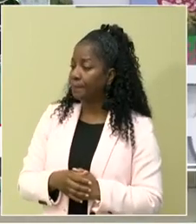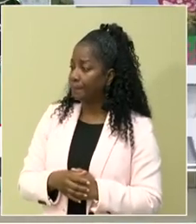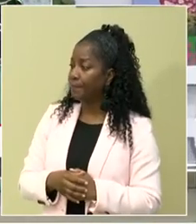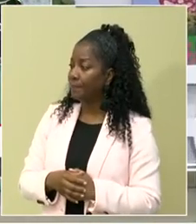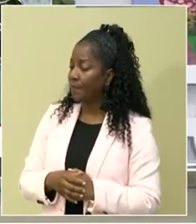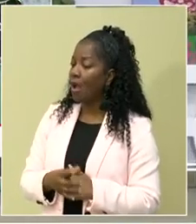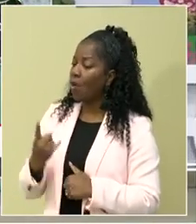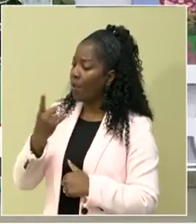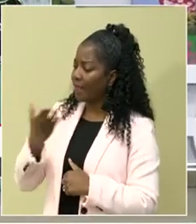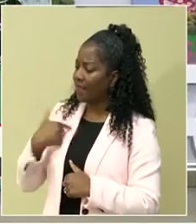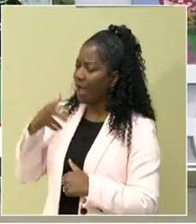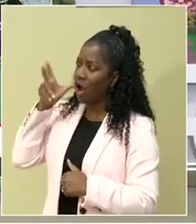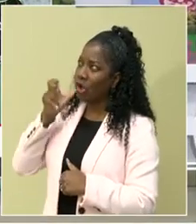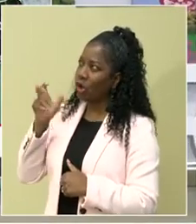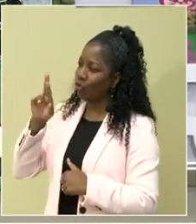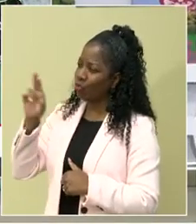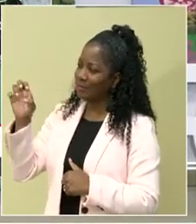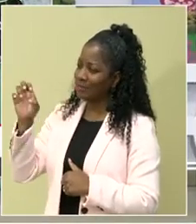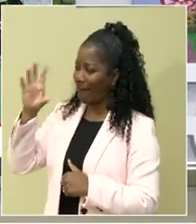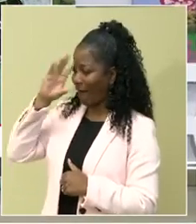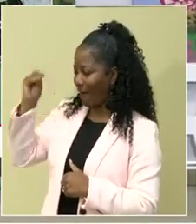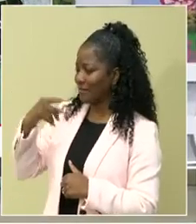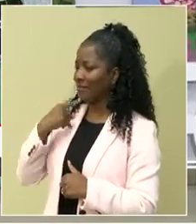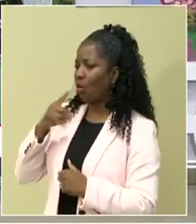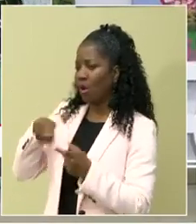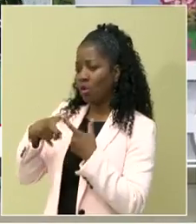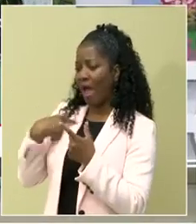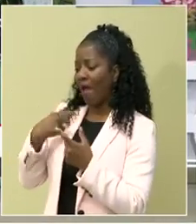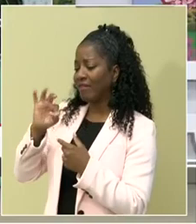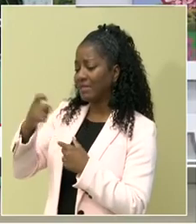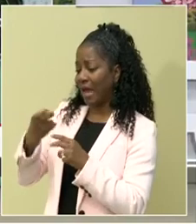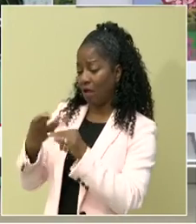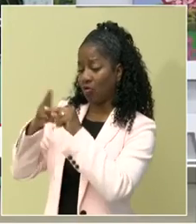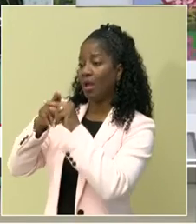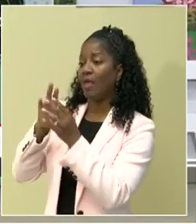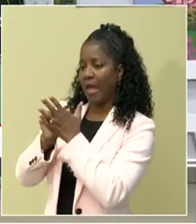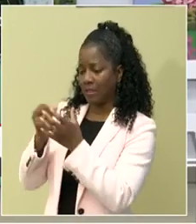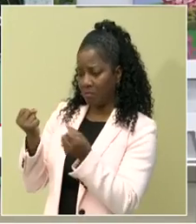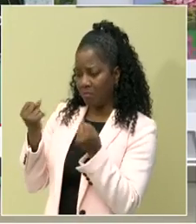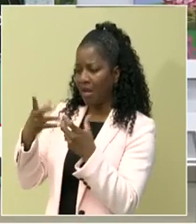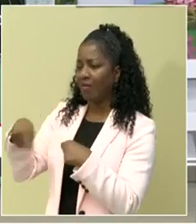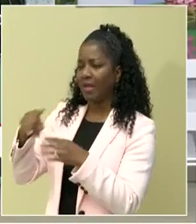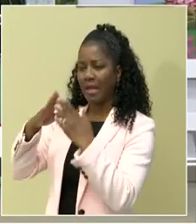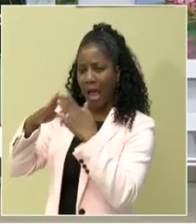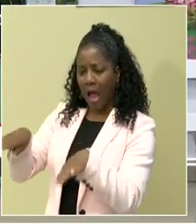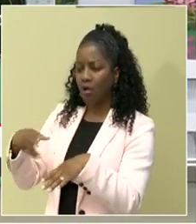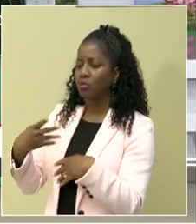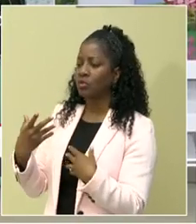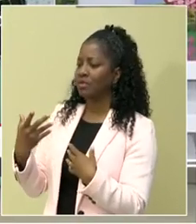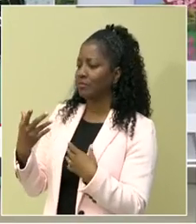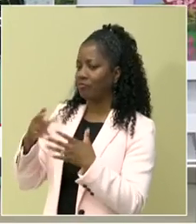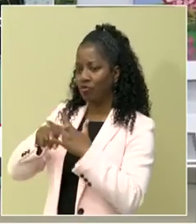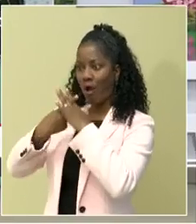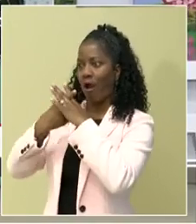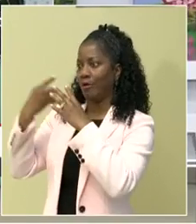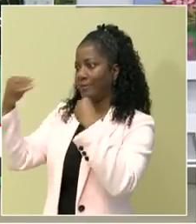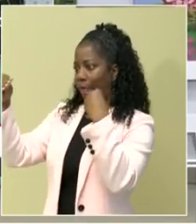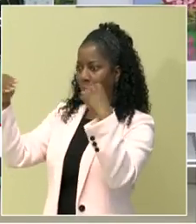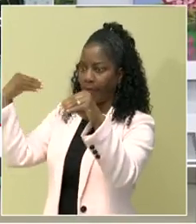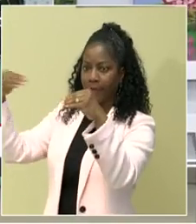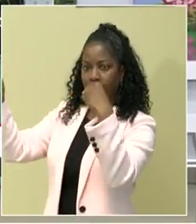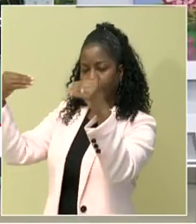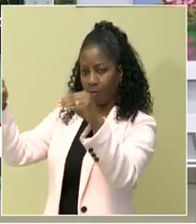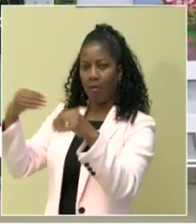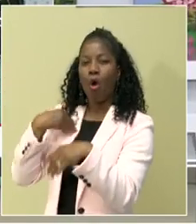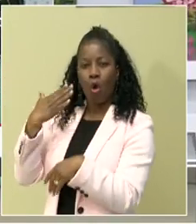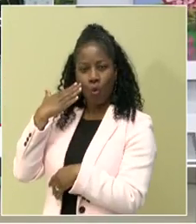I guess I heard a real estate guy say once is that when you have certain tax increases, that's when a lot of these houses start going up for sale. They have to do that. And